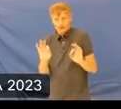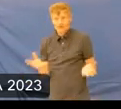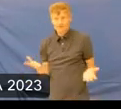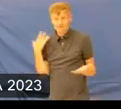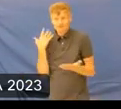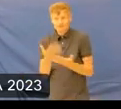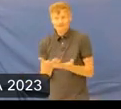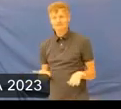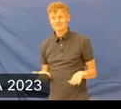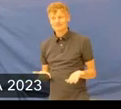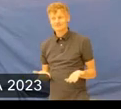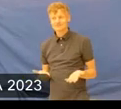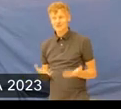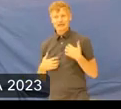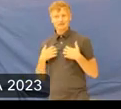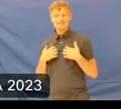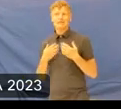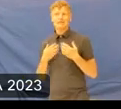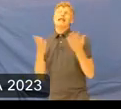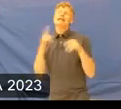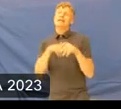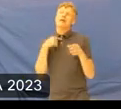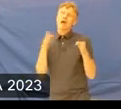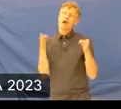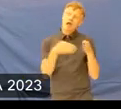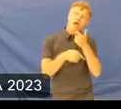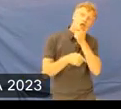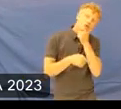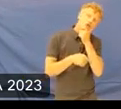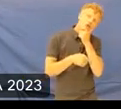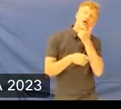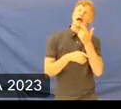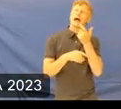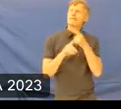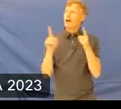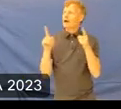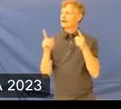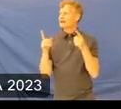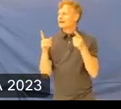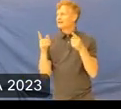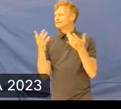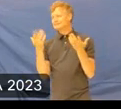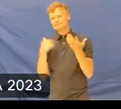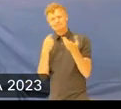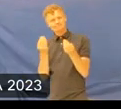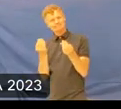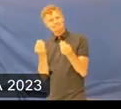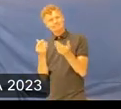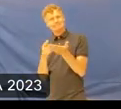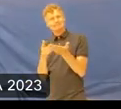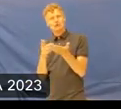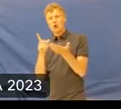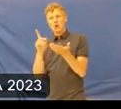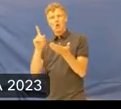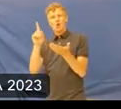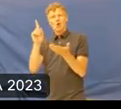generally, but not absolutely always, with the same presupposition. So the question is exactly what is it that